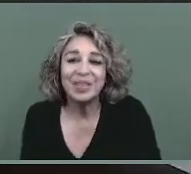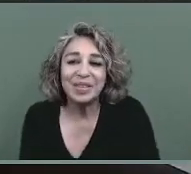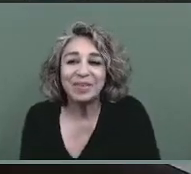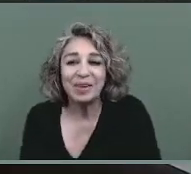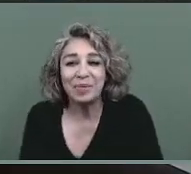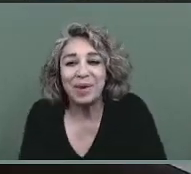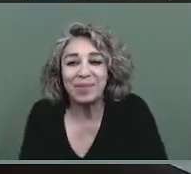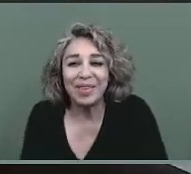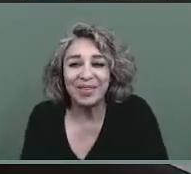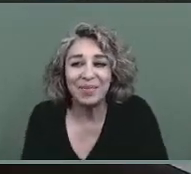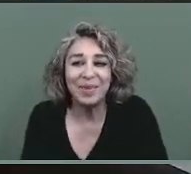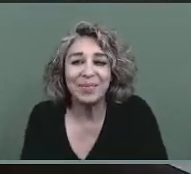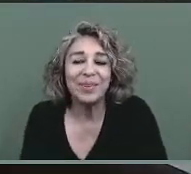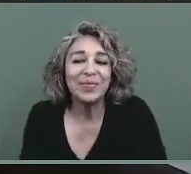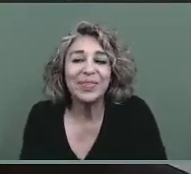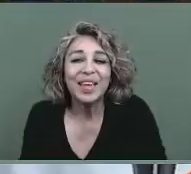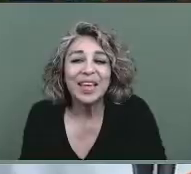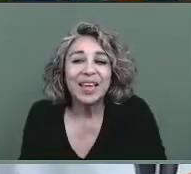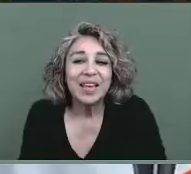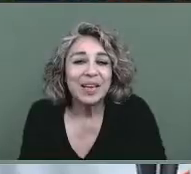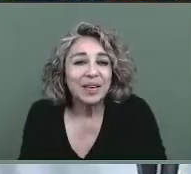so he's very popular